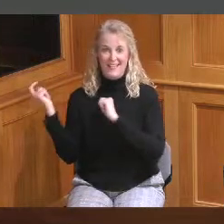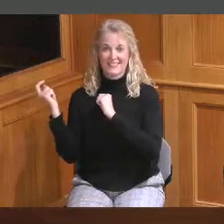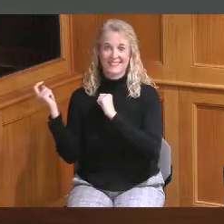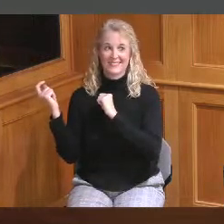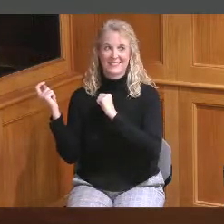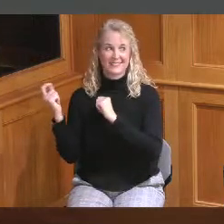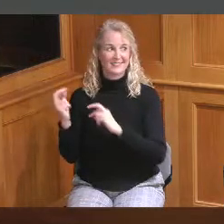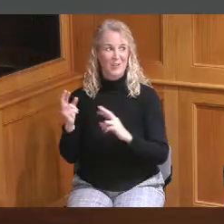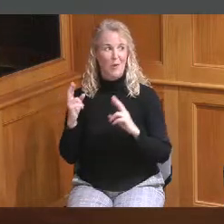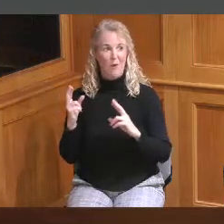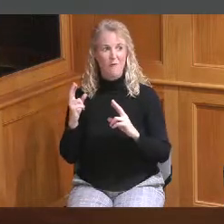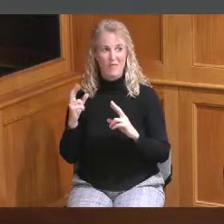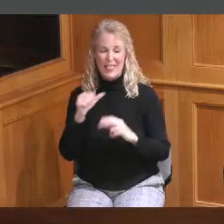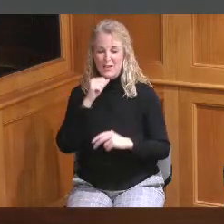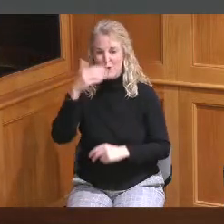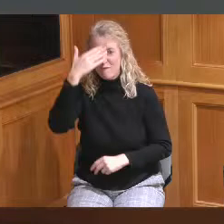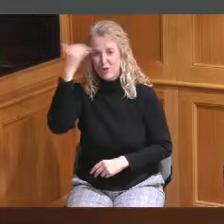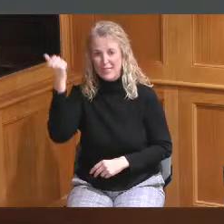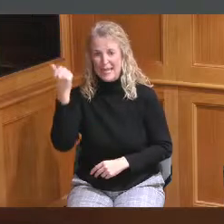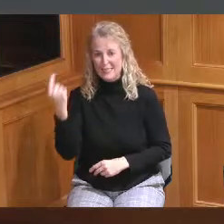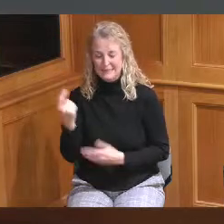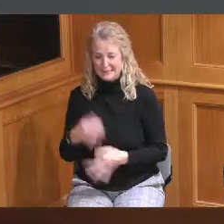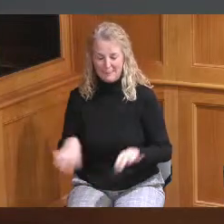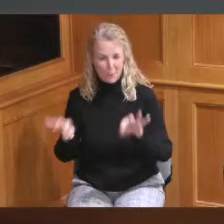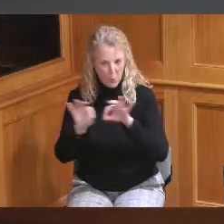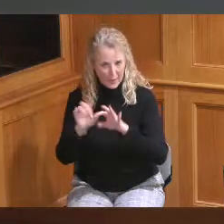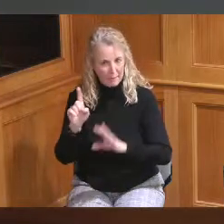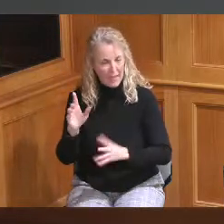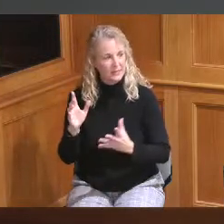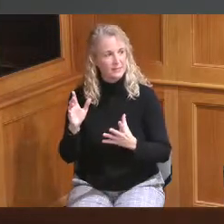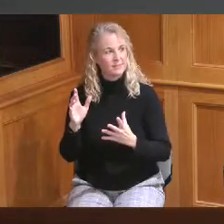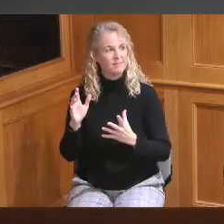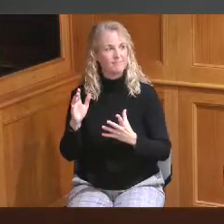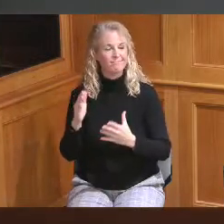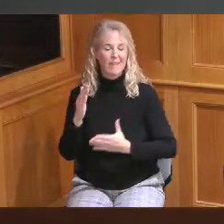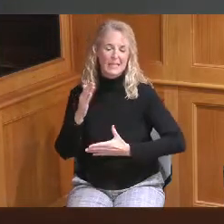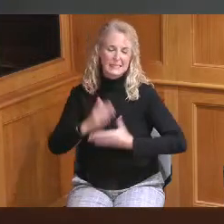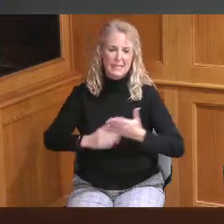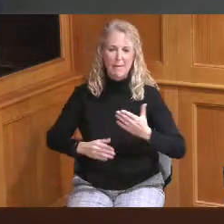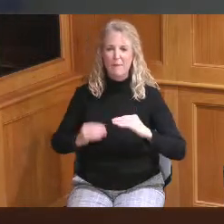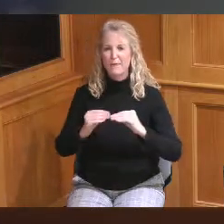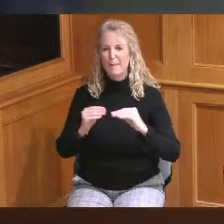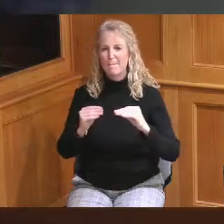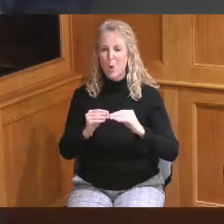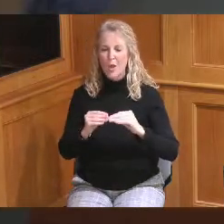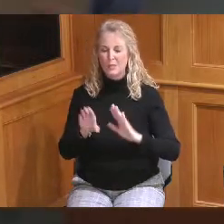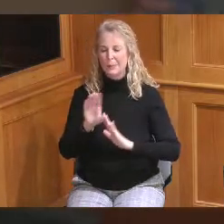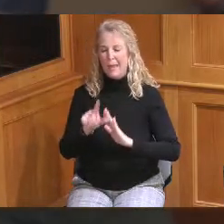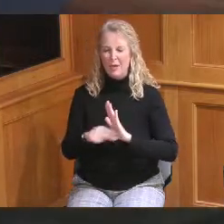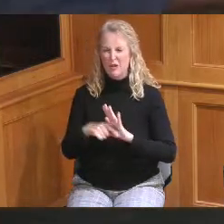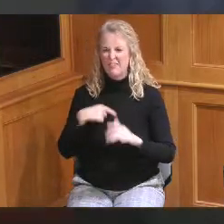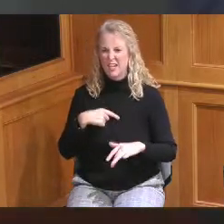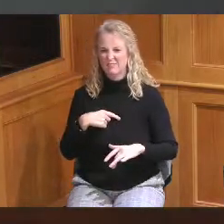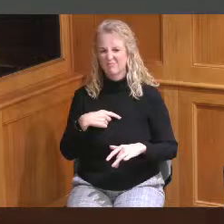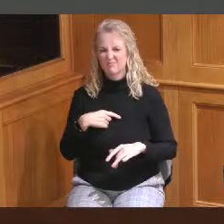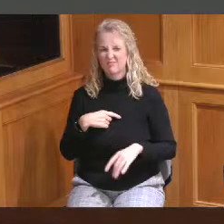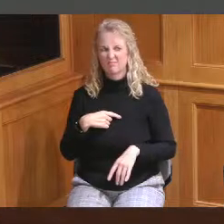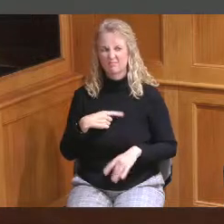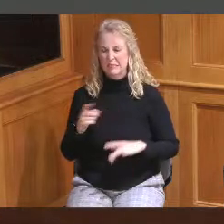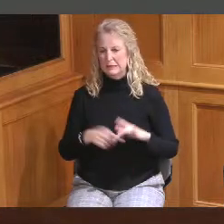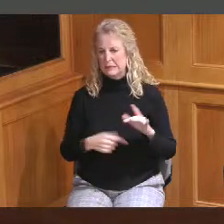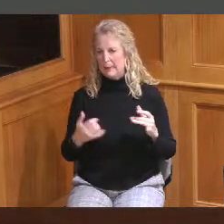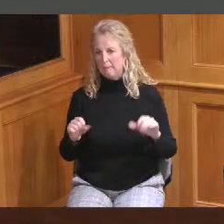hopefully not leaving out the substance, but just taking out some of the background, some of the